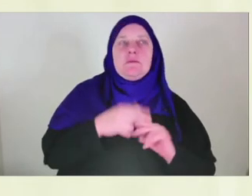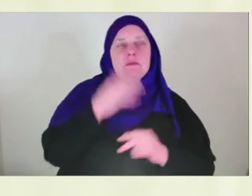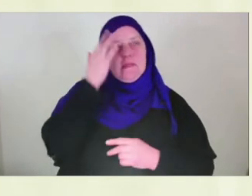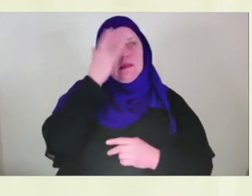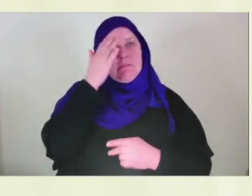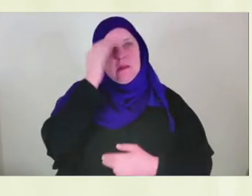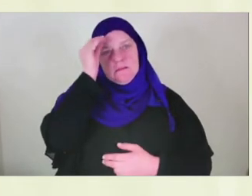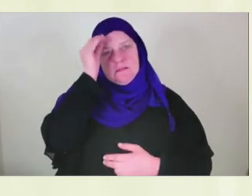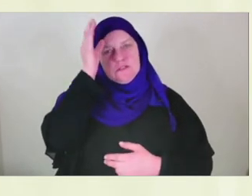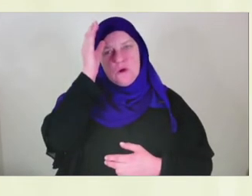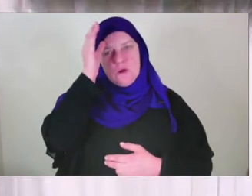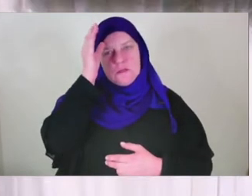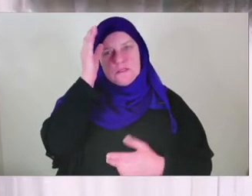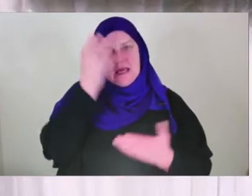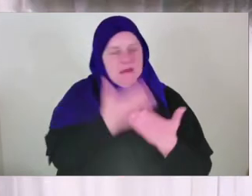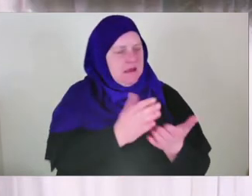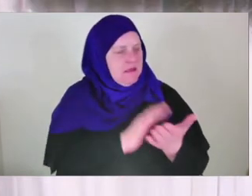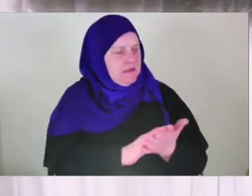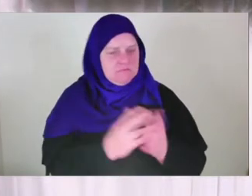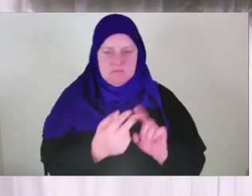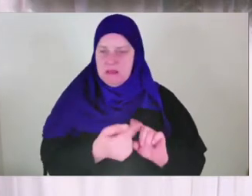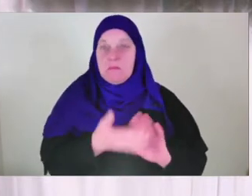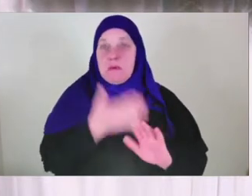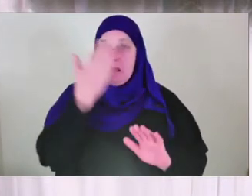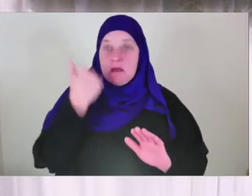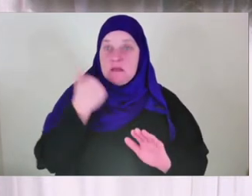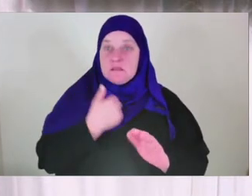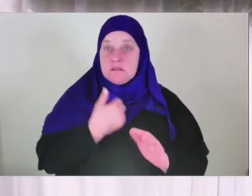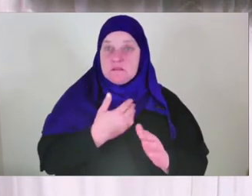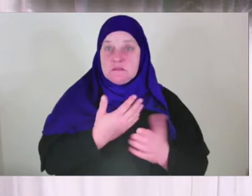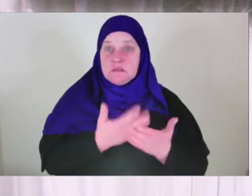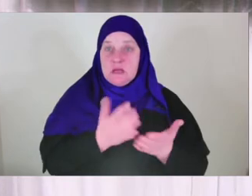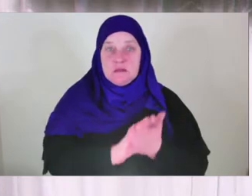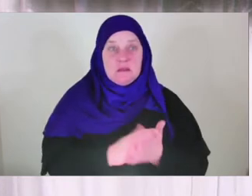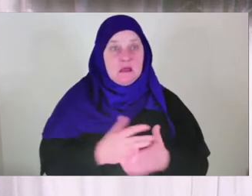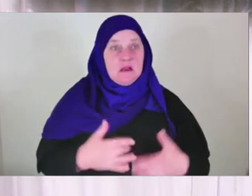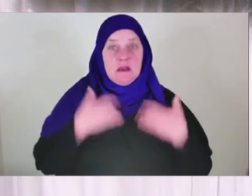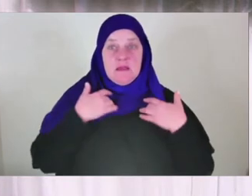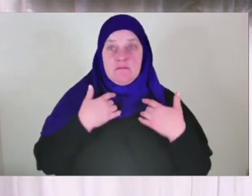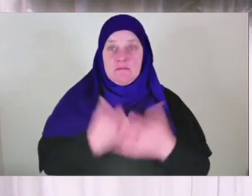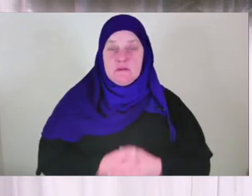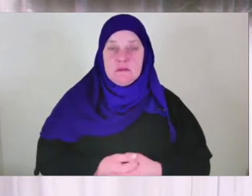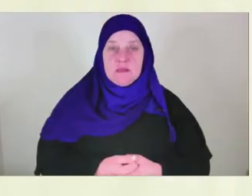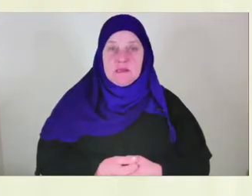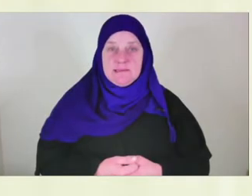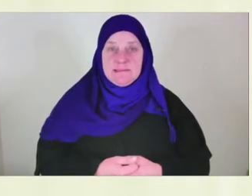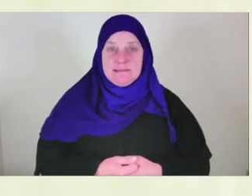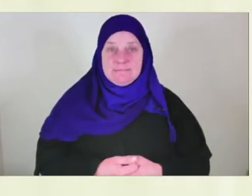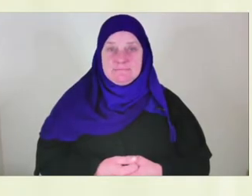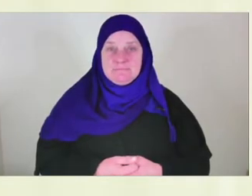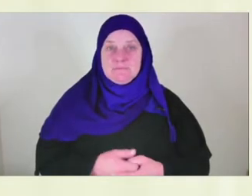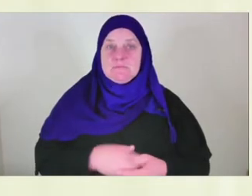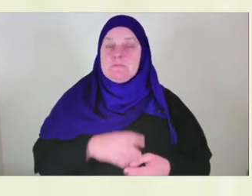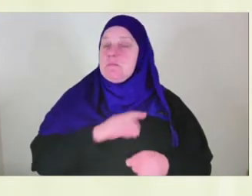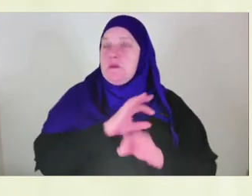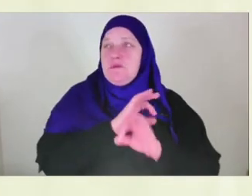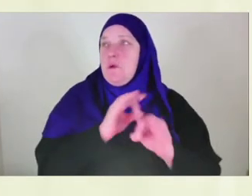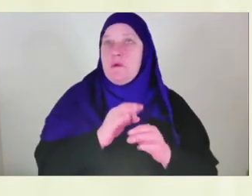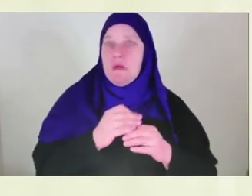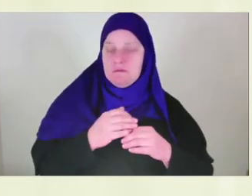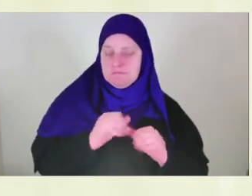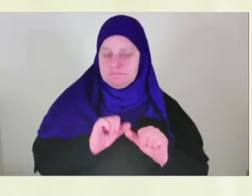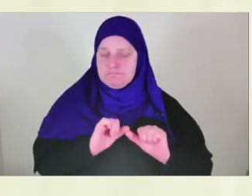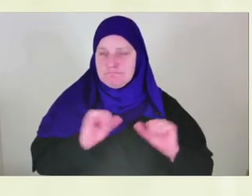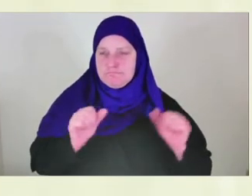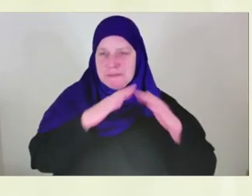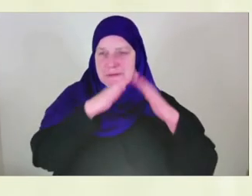Islam, where Elijah Muhammad had 8 or 9 mansions and a mistress in each mansion, come and talk. But look at how our fuqaha, our